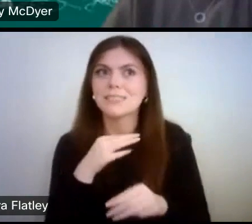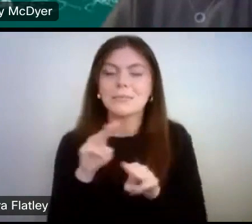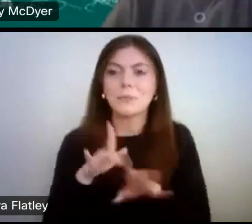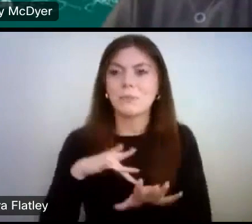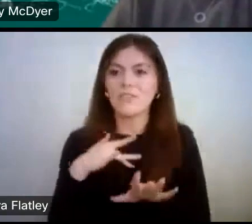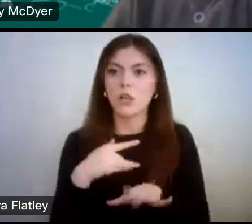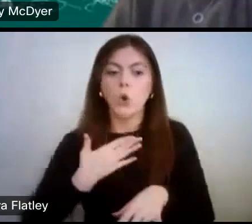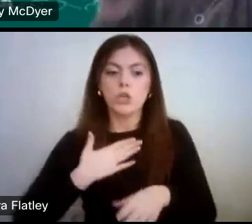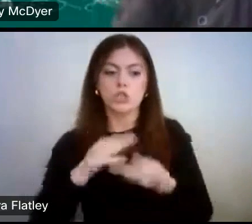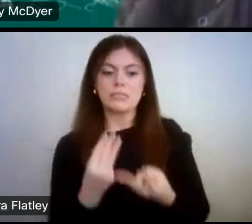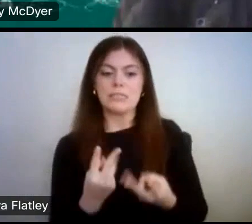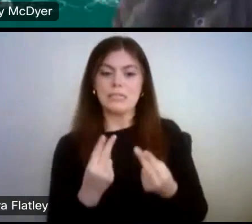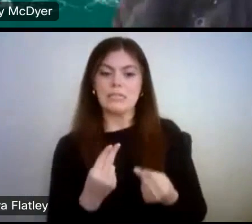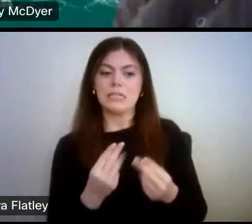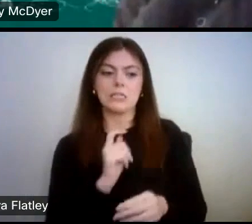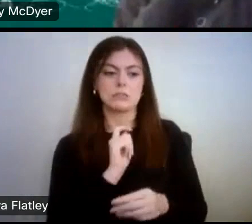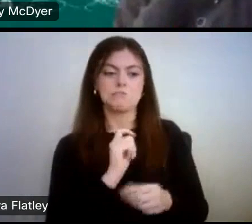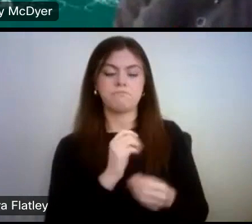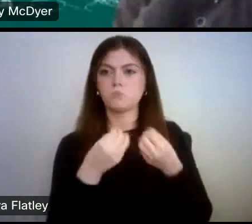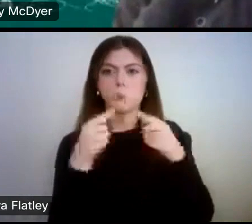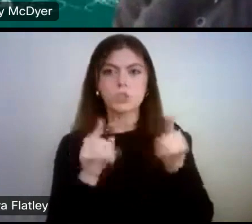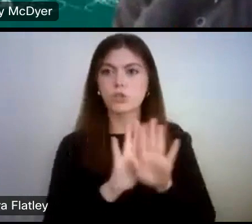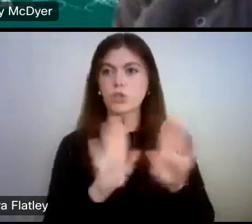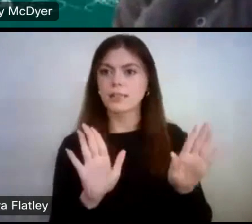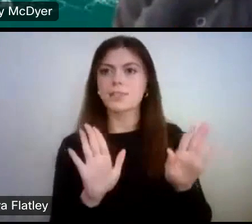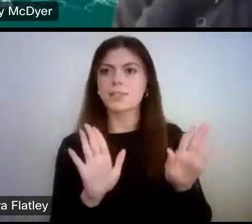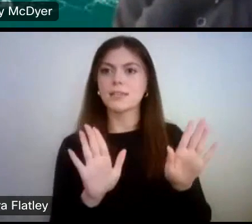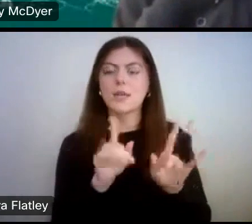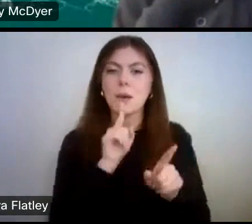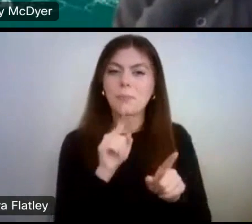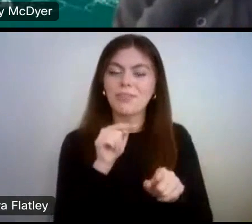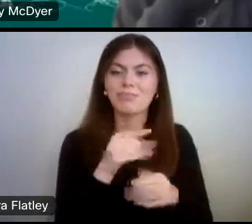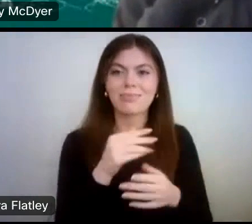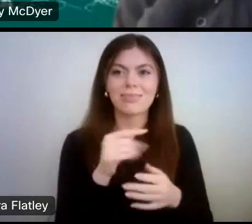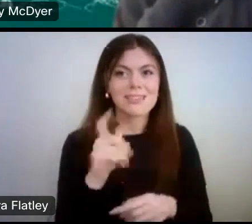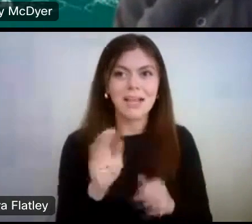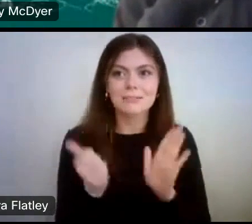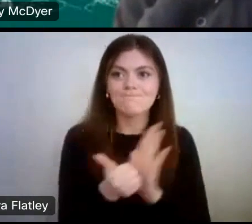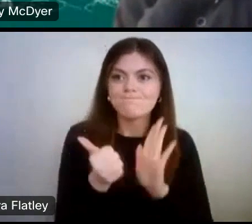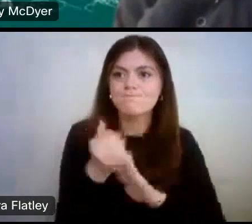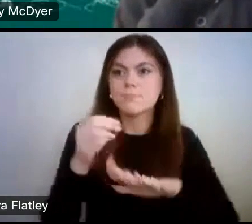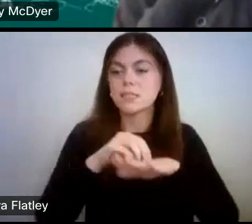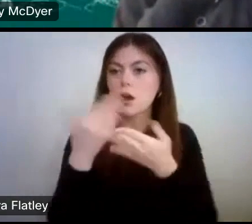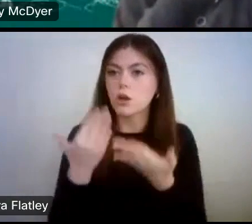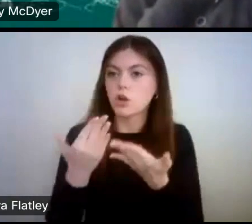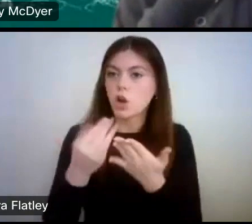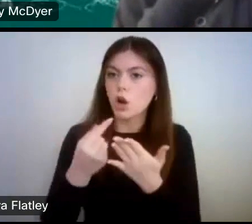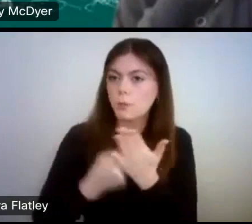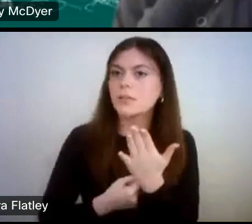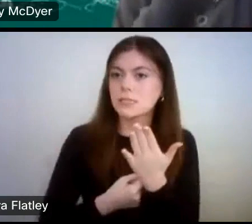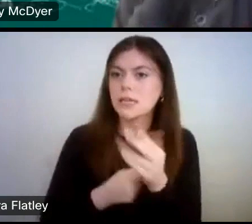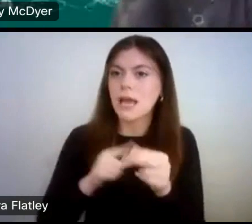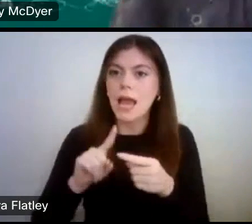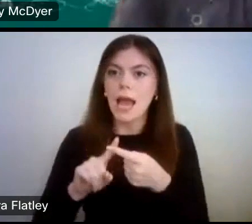law, as set out in the Patient Safety Act. But it's, as I said earlier, this act is building on our current HSE Open Disclosure policy and